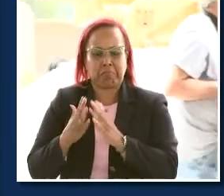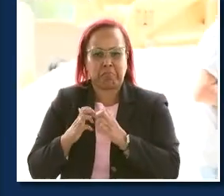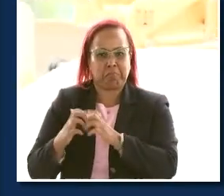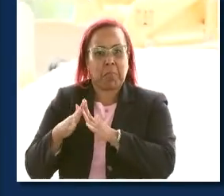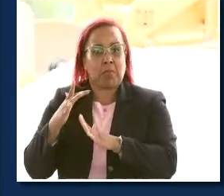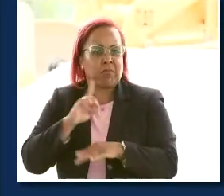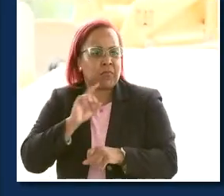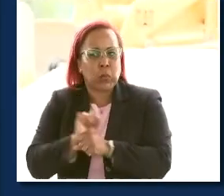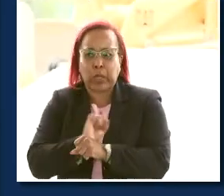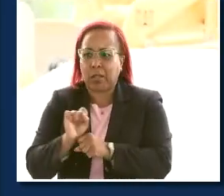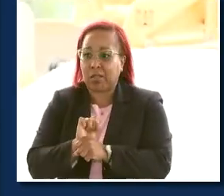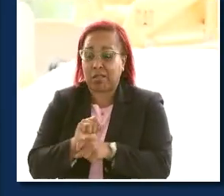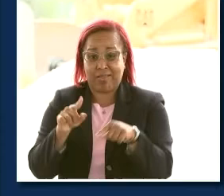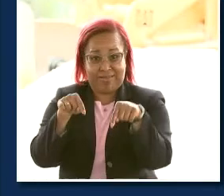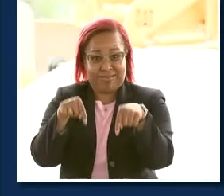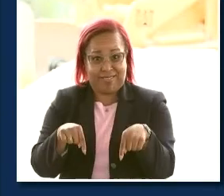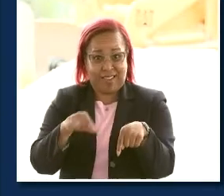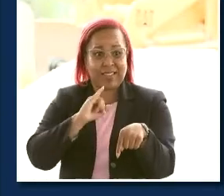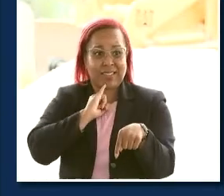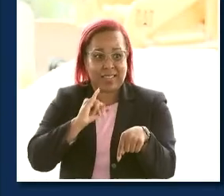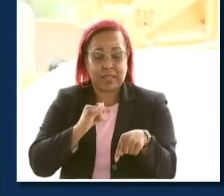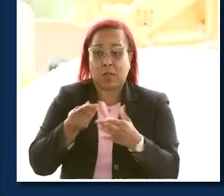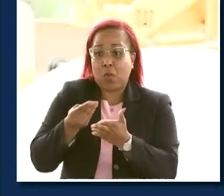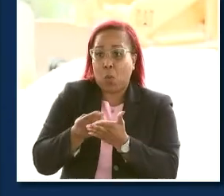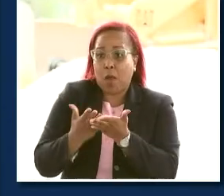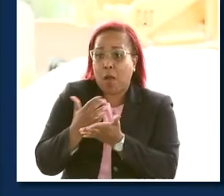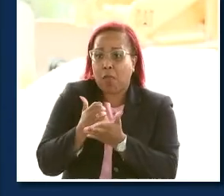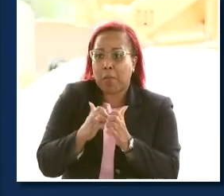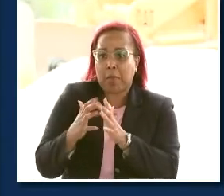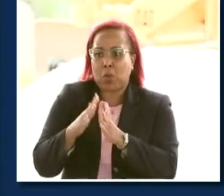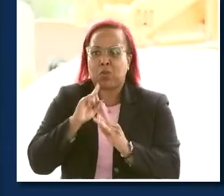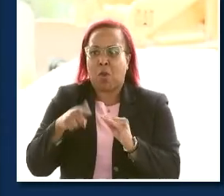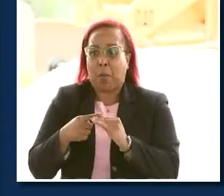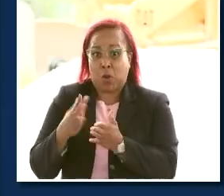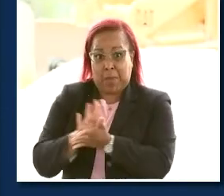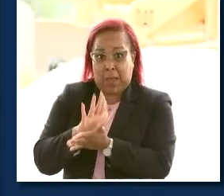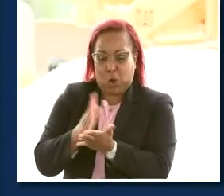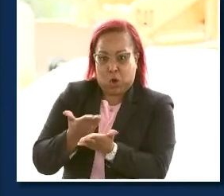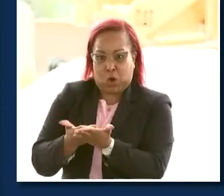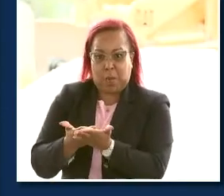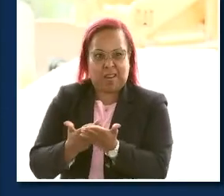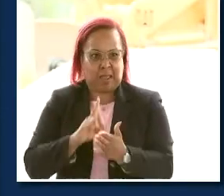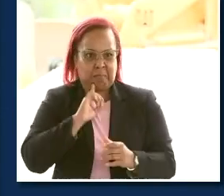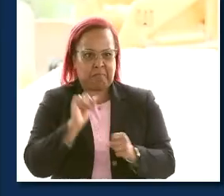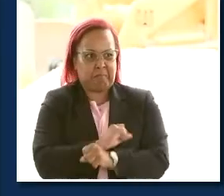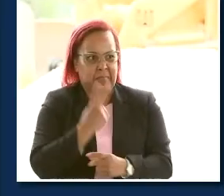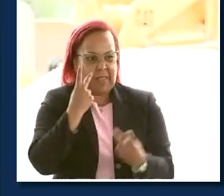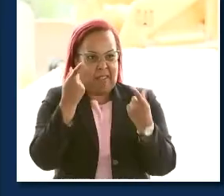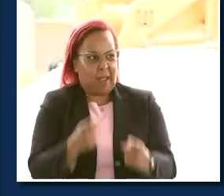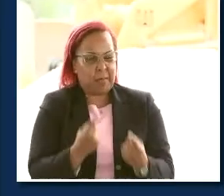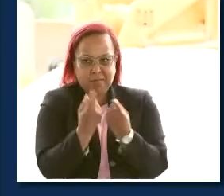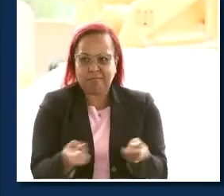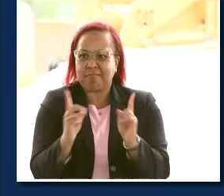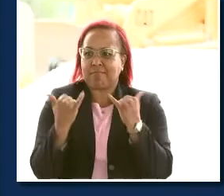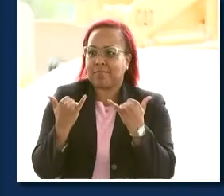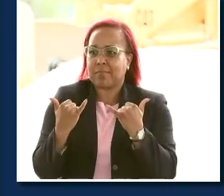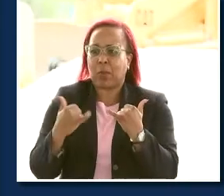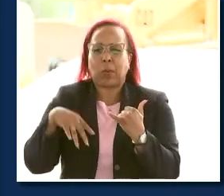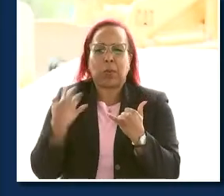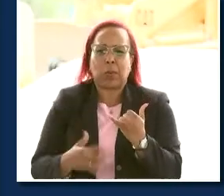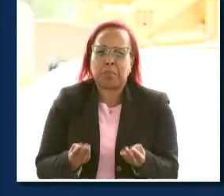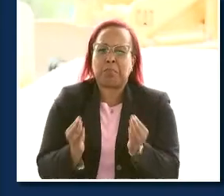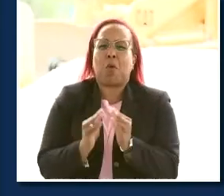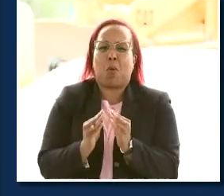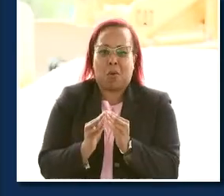for real. This is the wealth building we talk about on paper, but this is it in reality. This is it happening, and so much